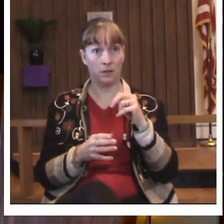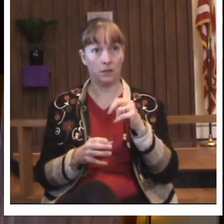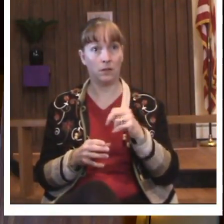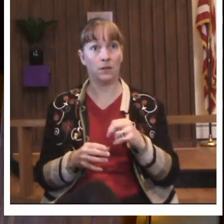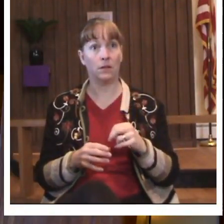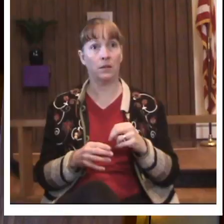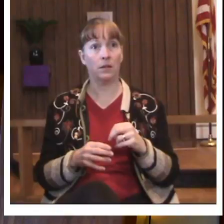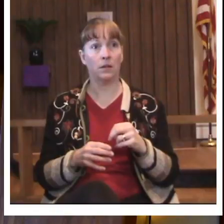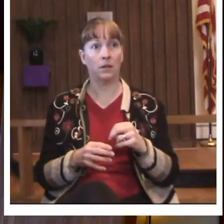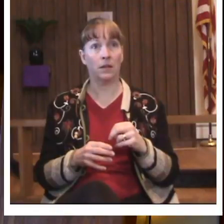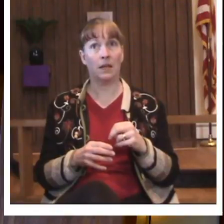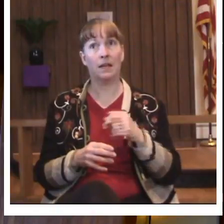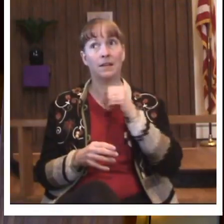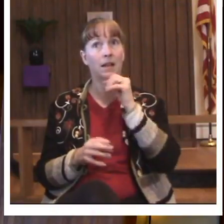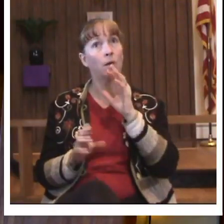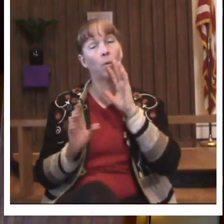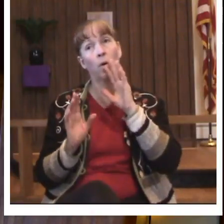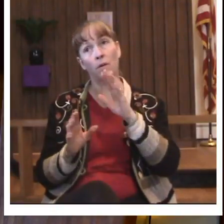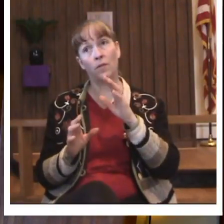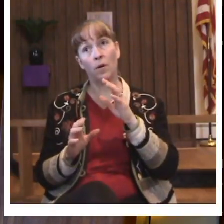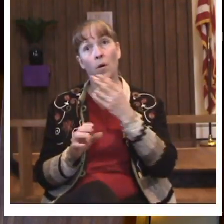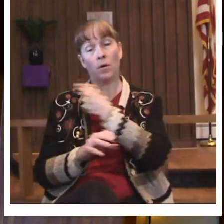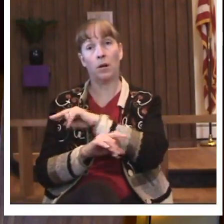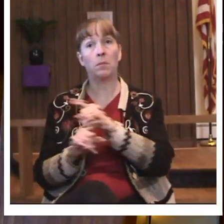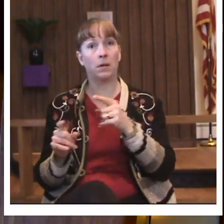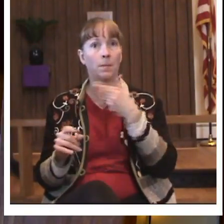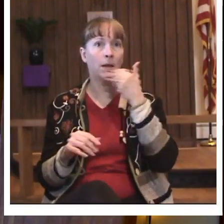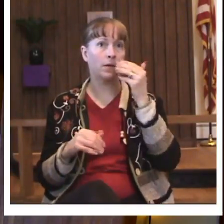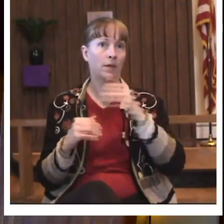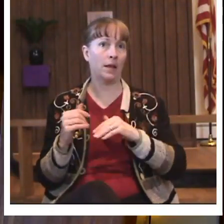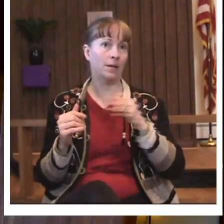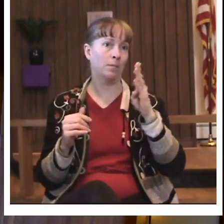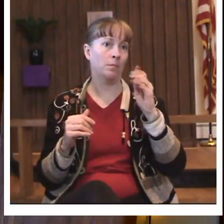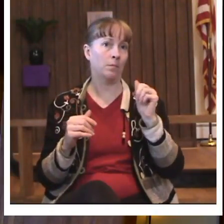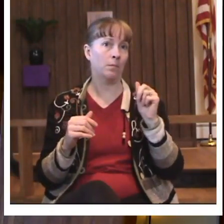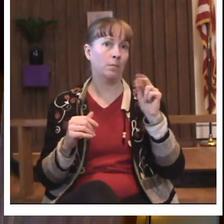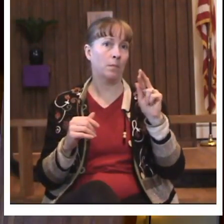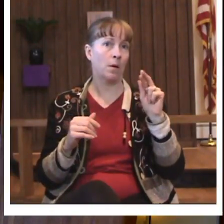The Silver Spring Hilton isn't a great hotel, but it's definitely better than the barracks.